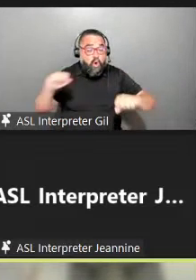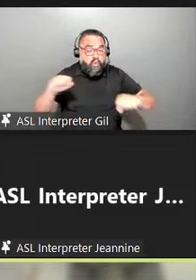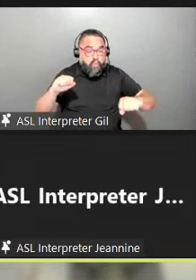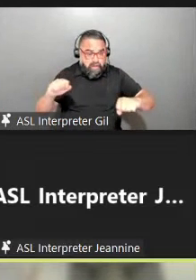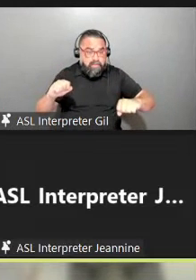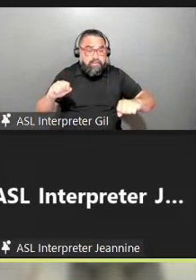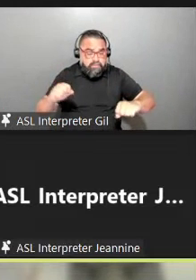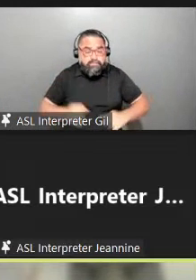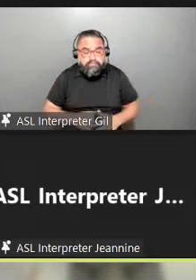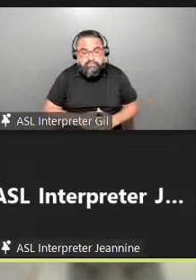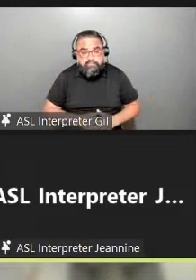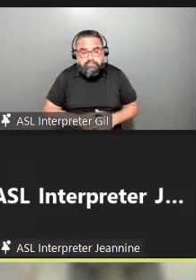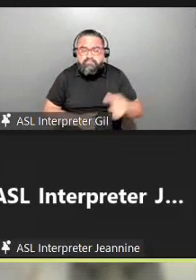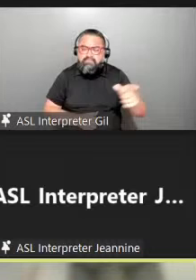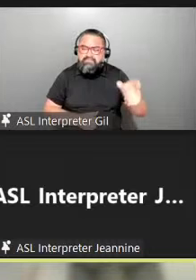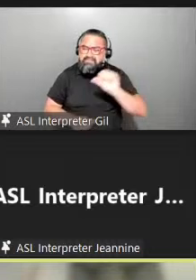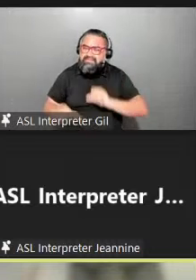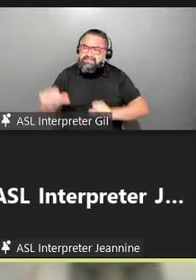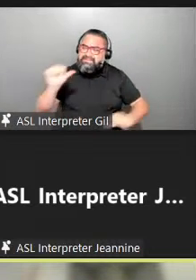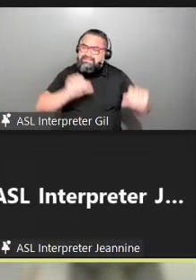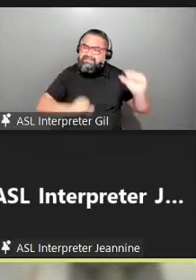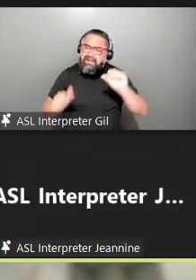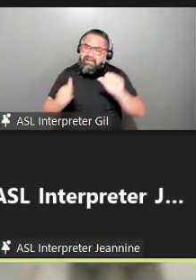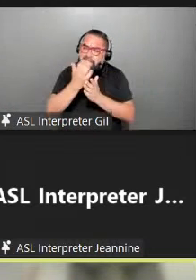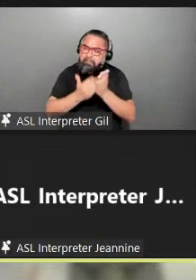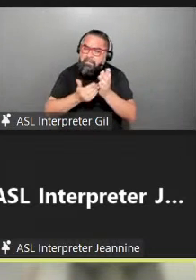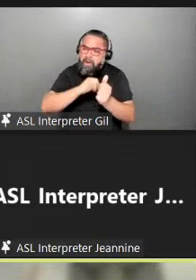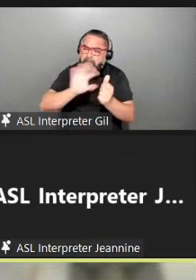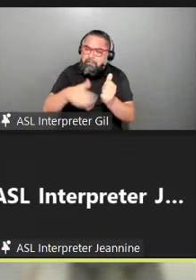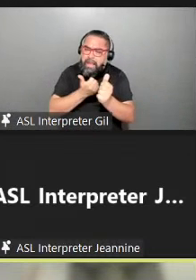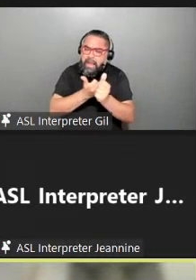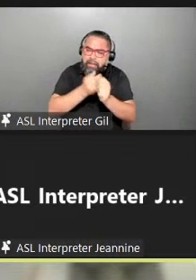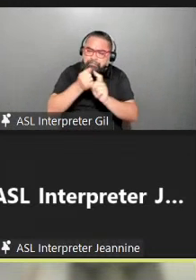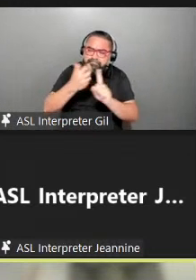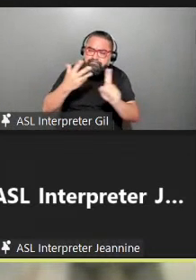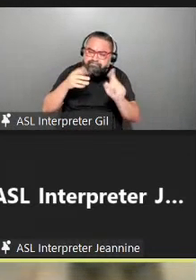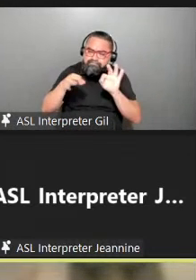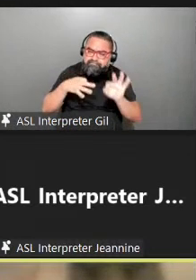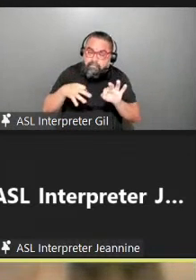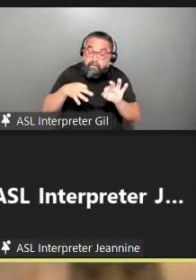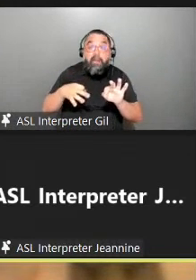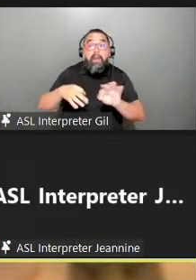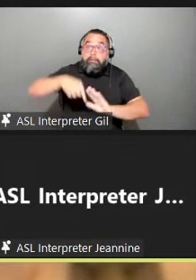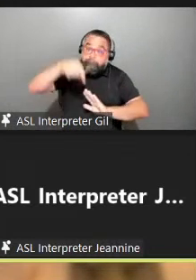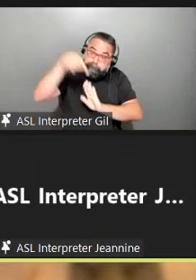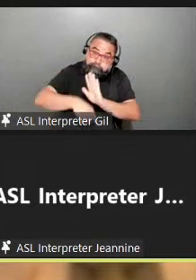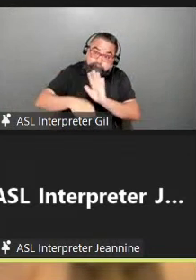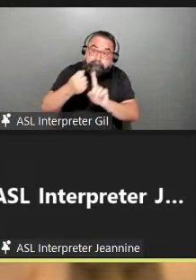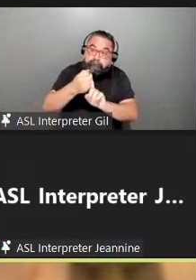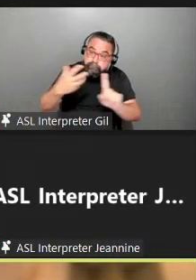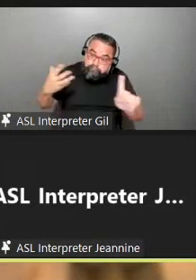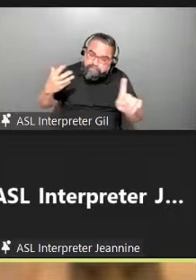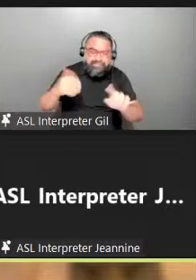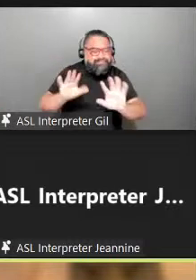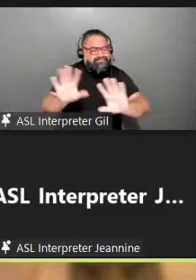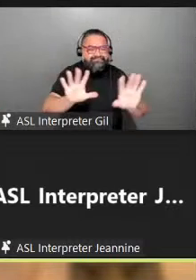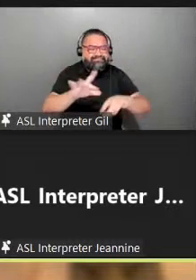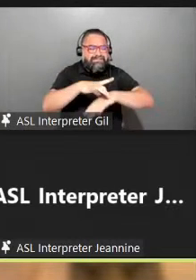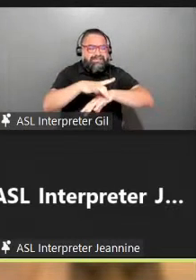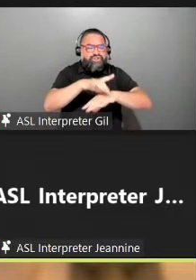the science part of earthquakes. We're not going to cover a lot. I'm not going to get into geology very much